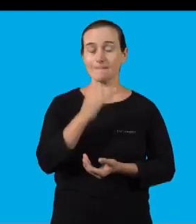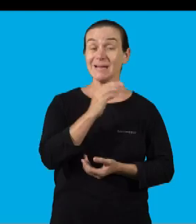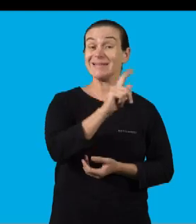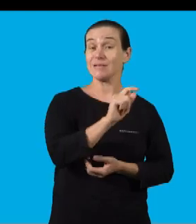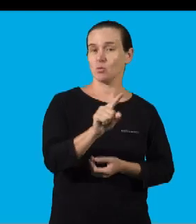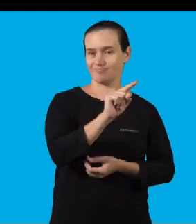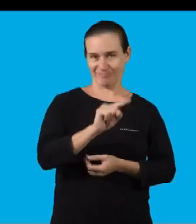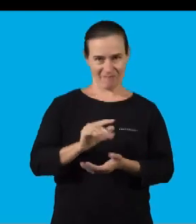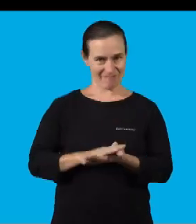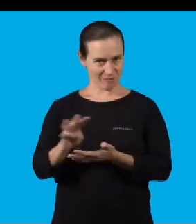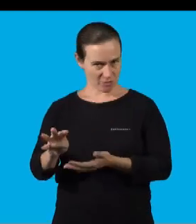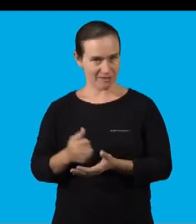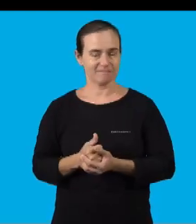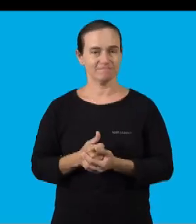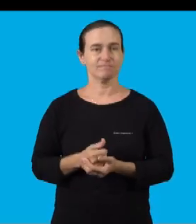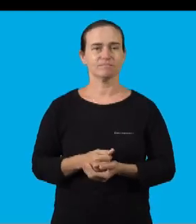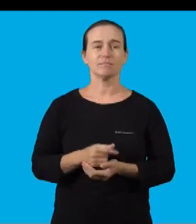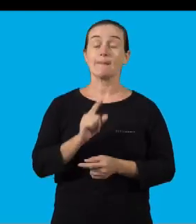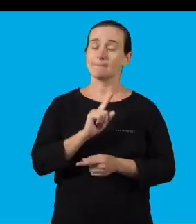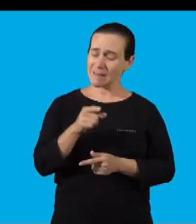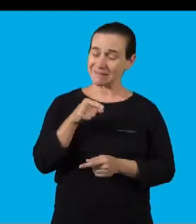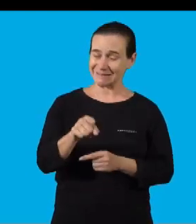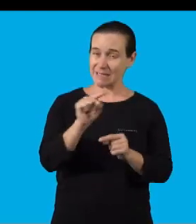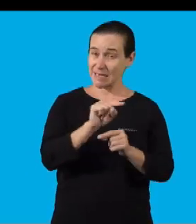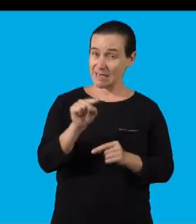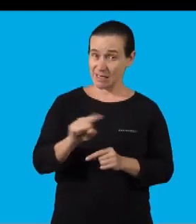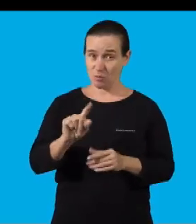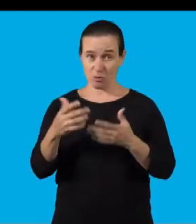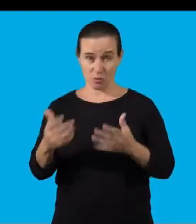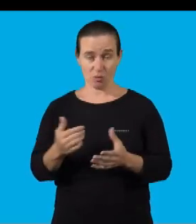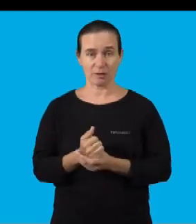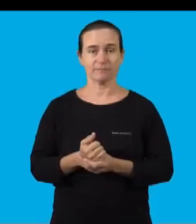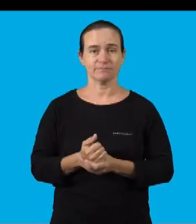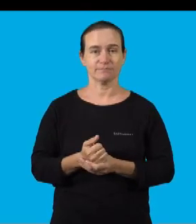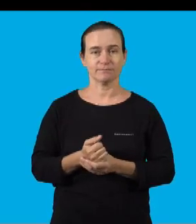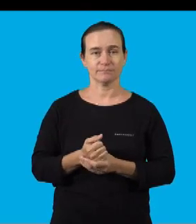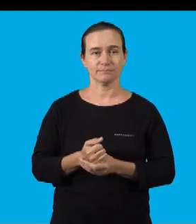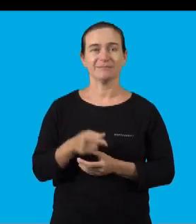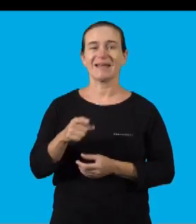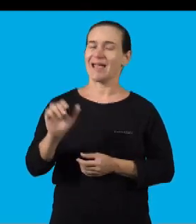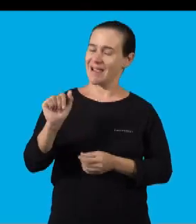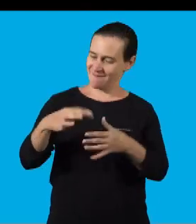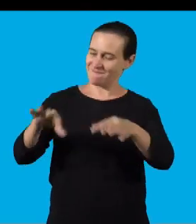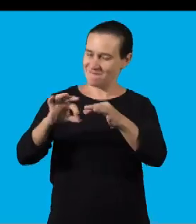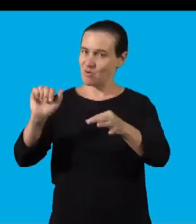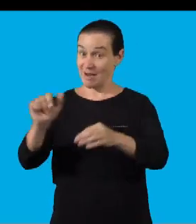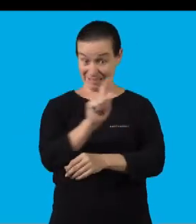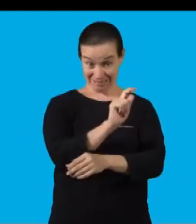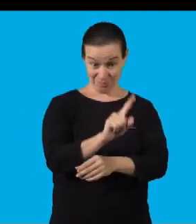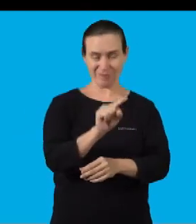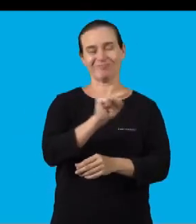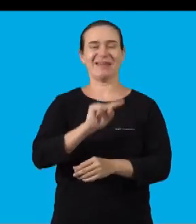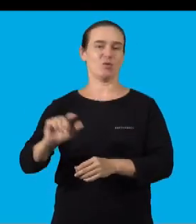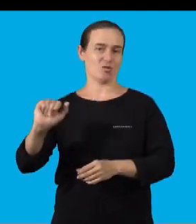that T1 is equals to 14. But of course, we should know by now that T1 is also the value of